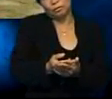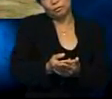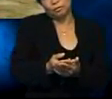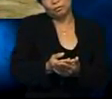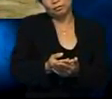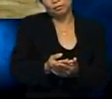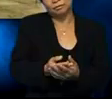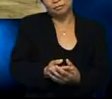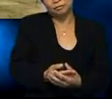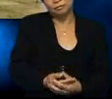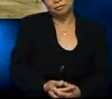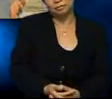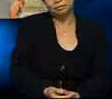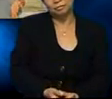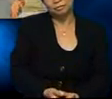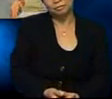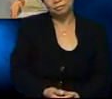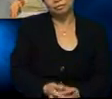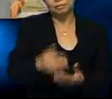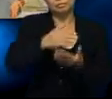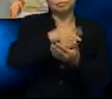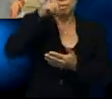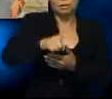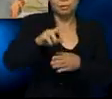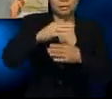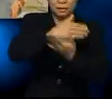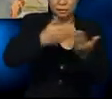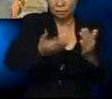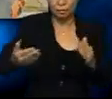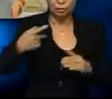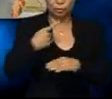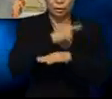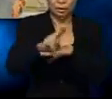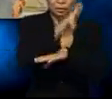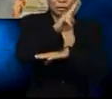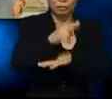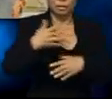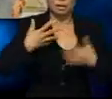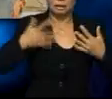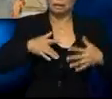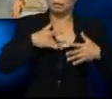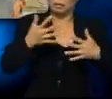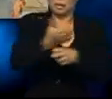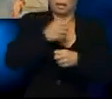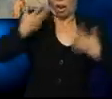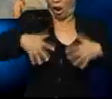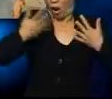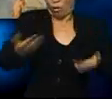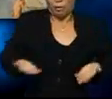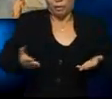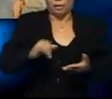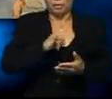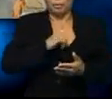stretch unless you could float or fly. There must be something we can use. I'm getting a little hot over